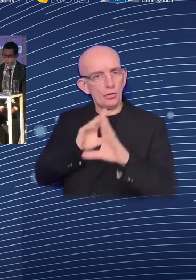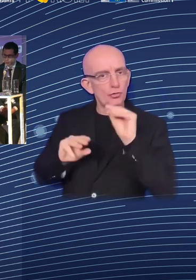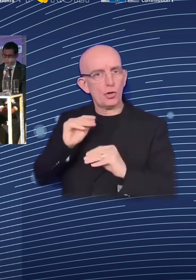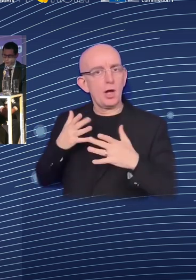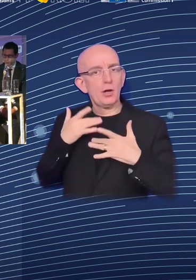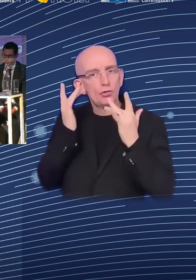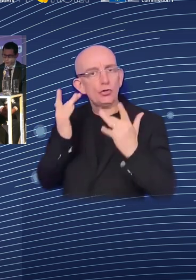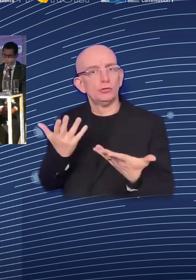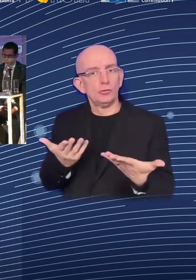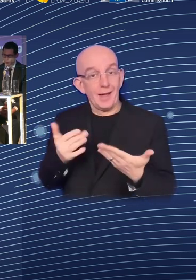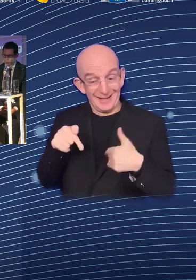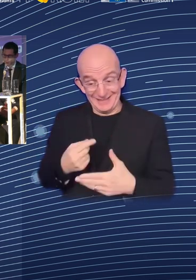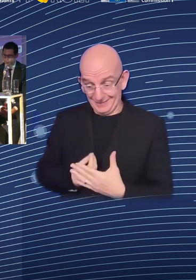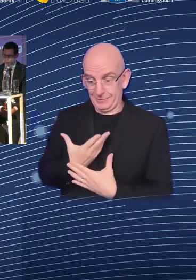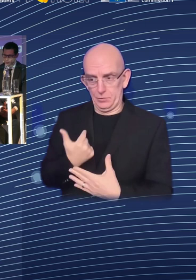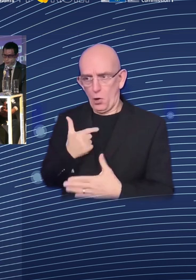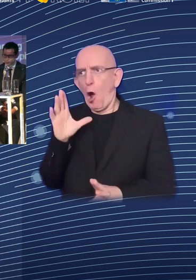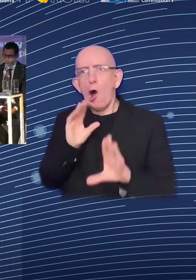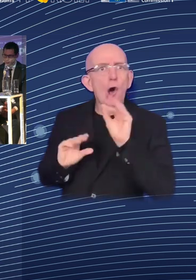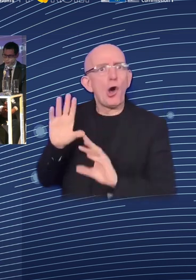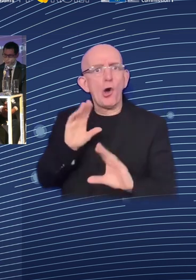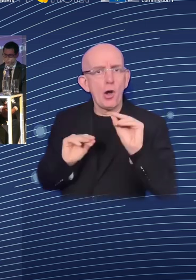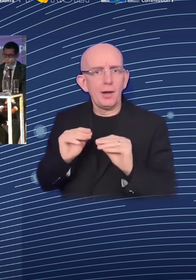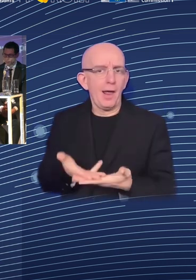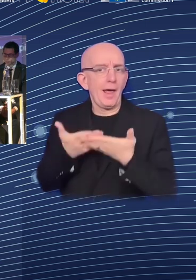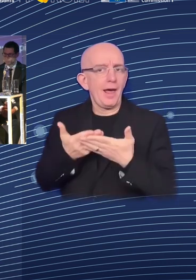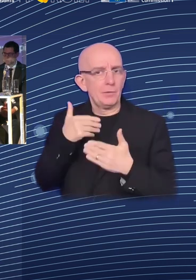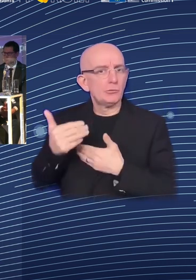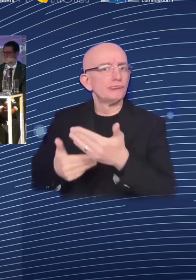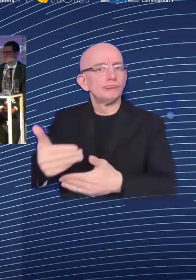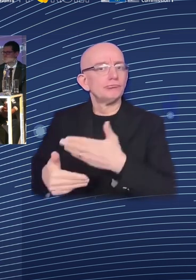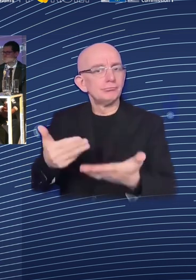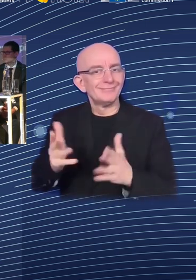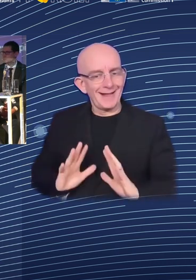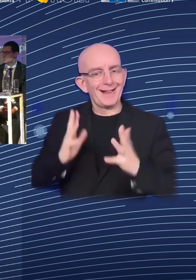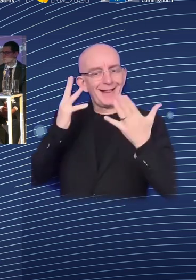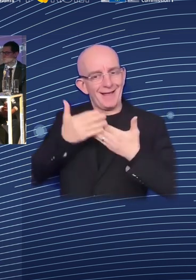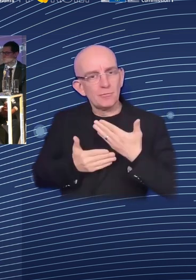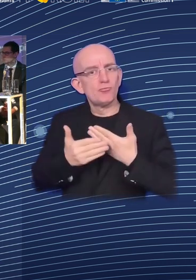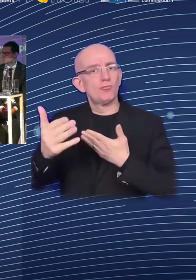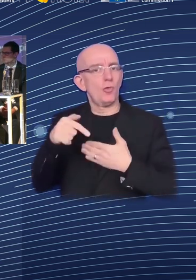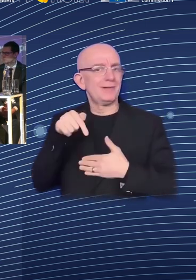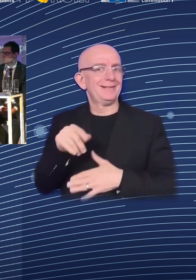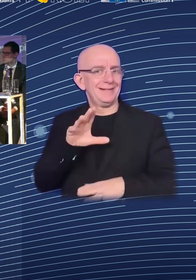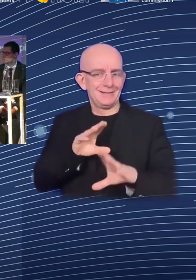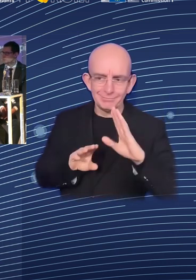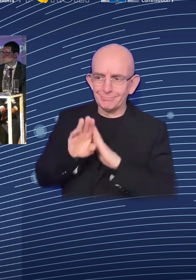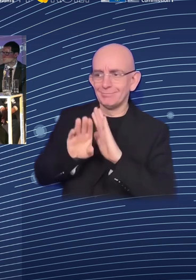only digital skills, but being able to develop as personality. And this is